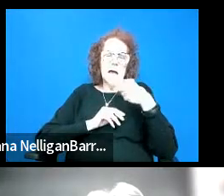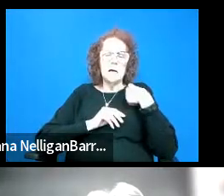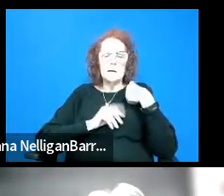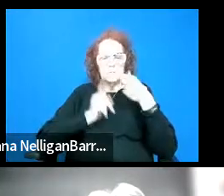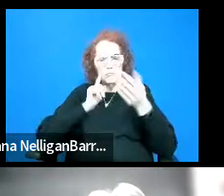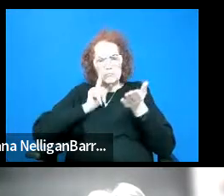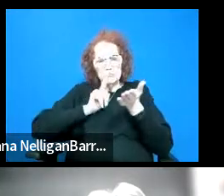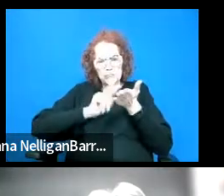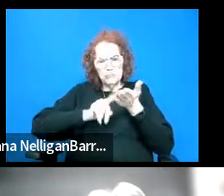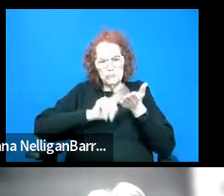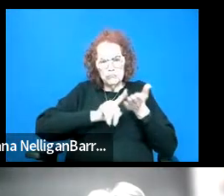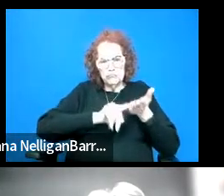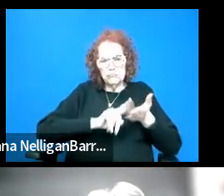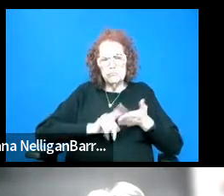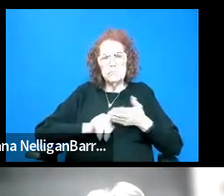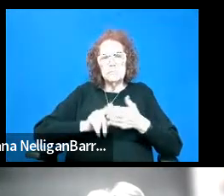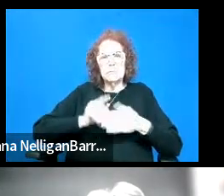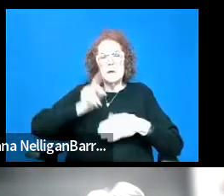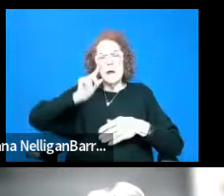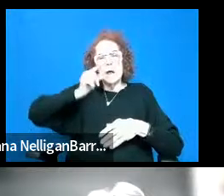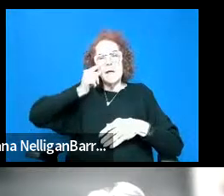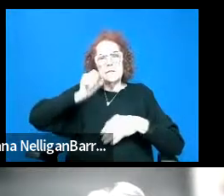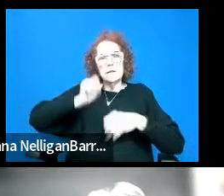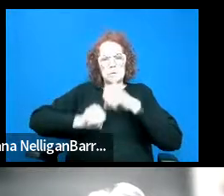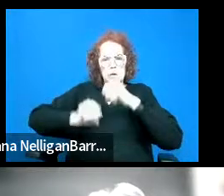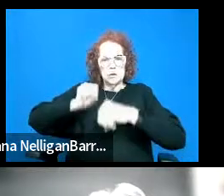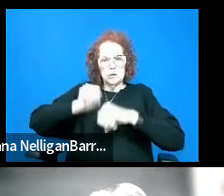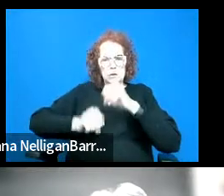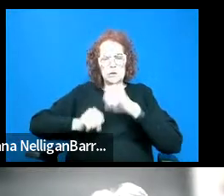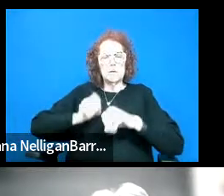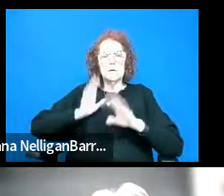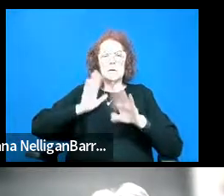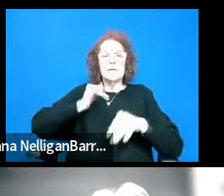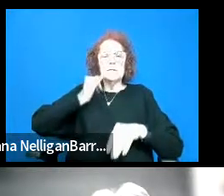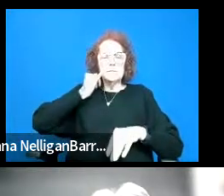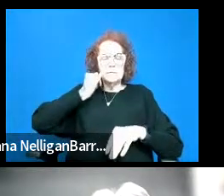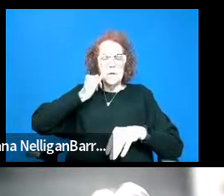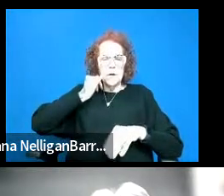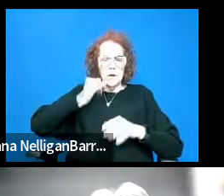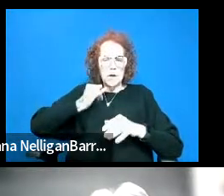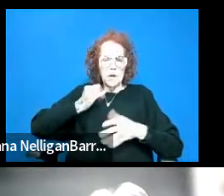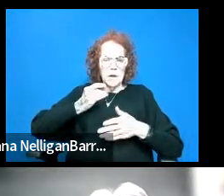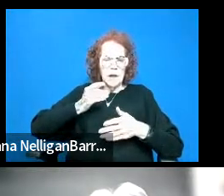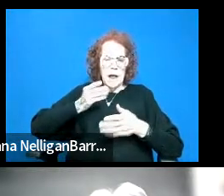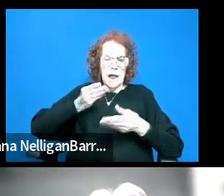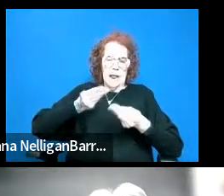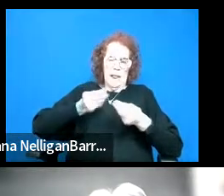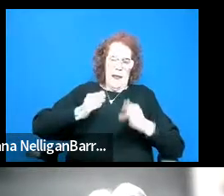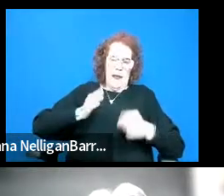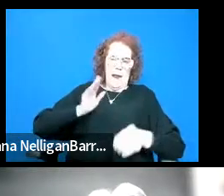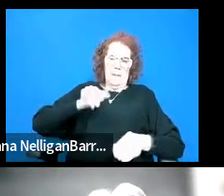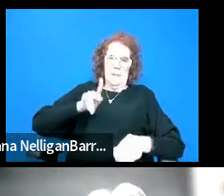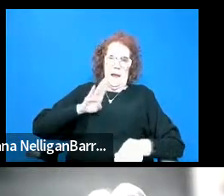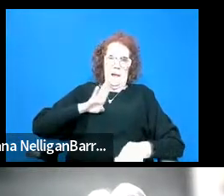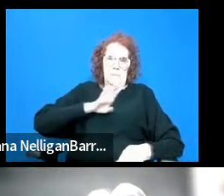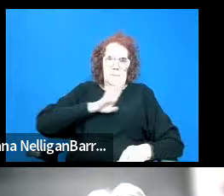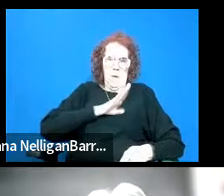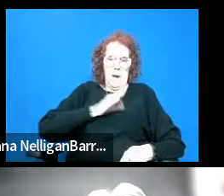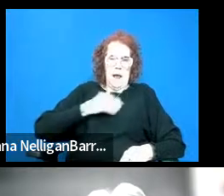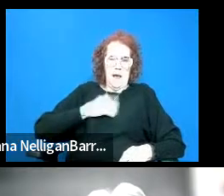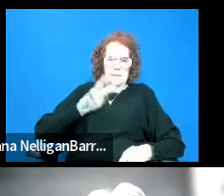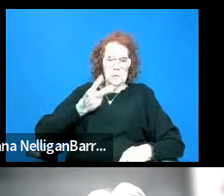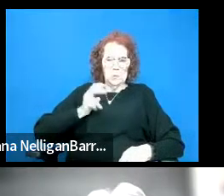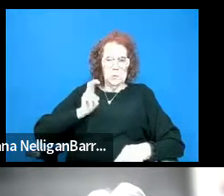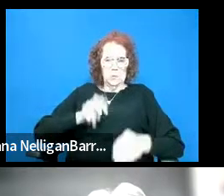for example, the land bank board has 2 seats, one for a council